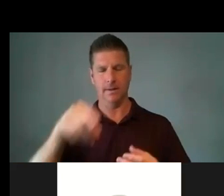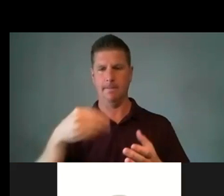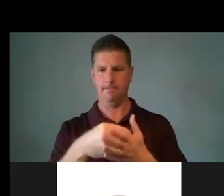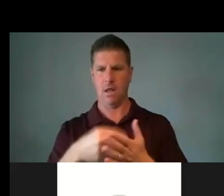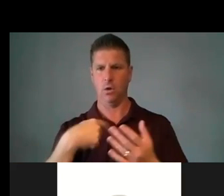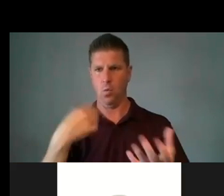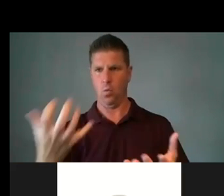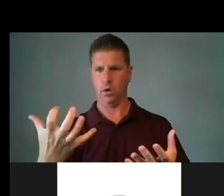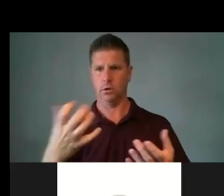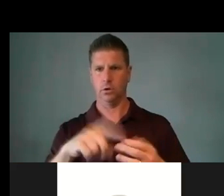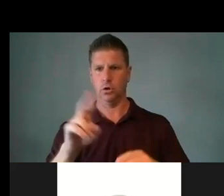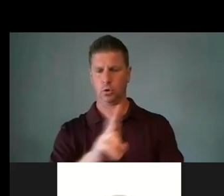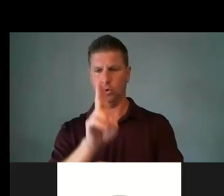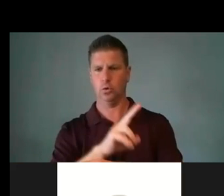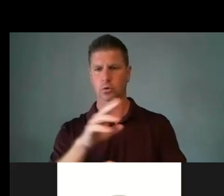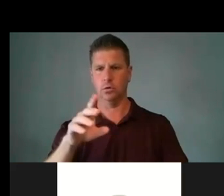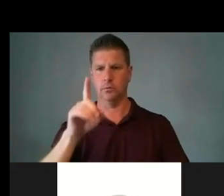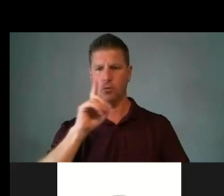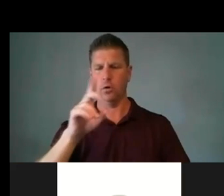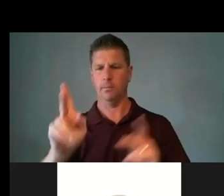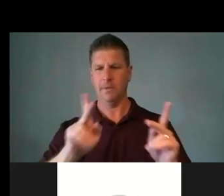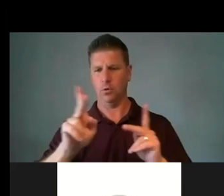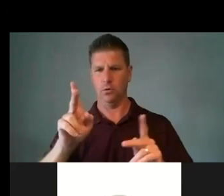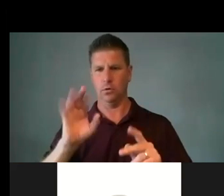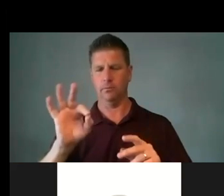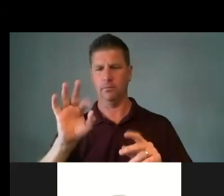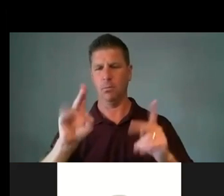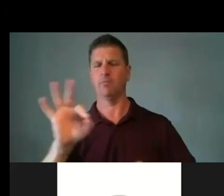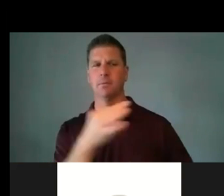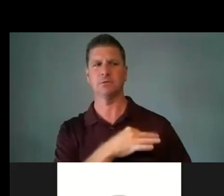to use, achieving equity on behalf of the people of Pittsburgh.